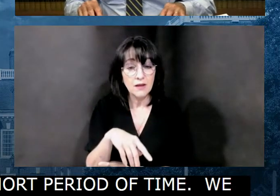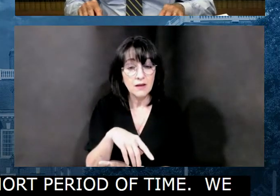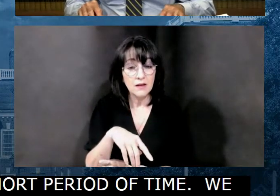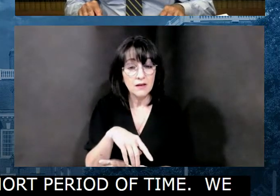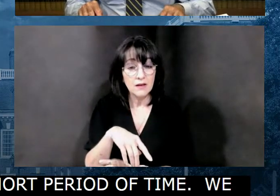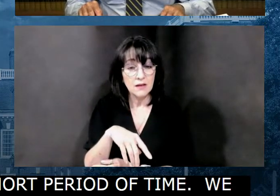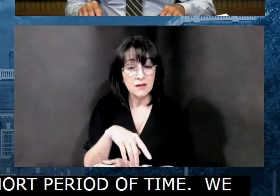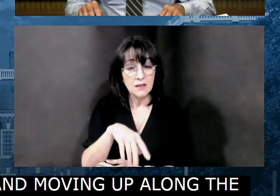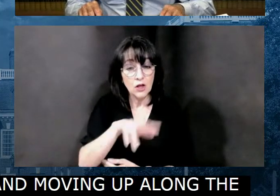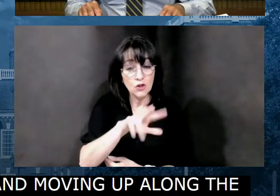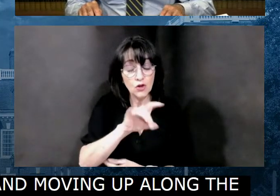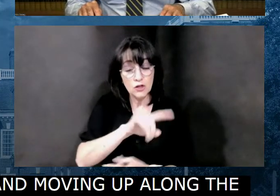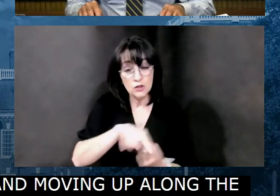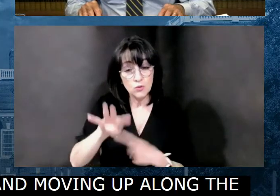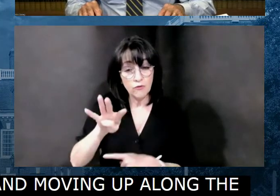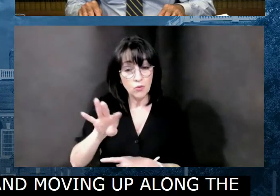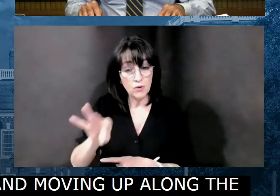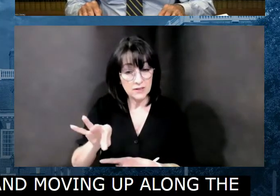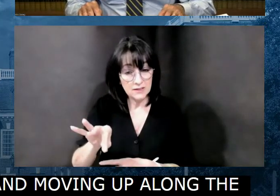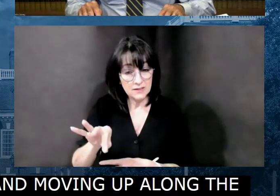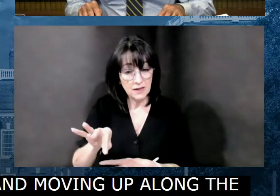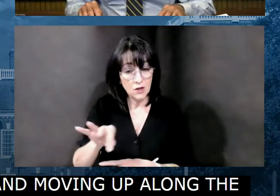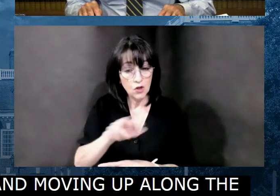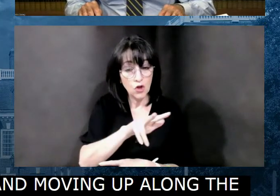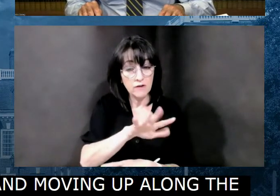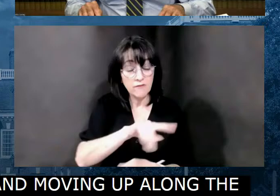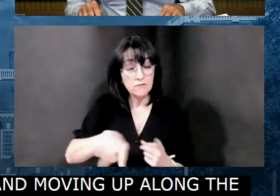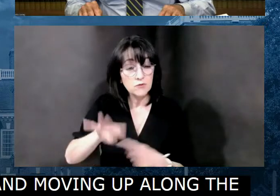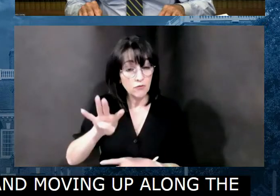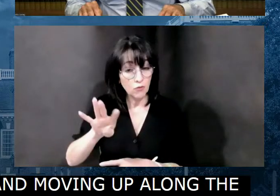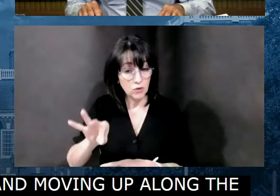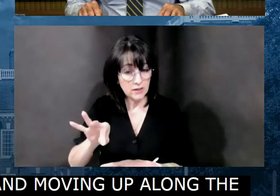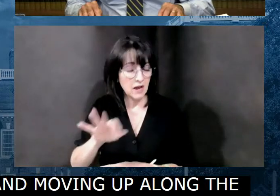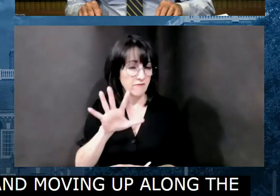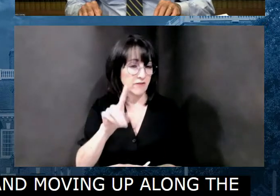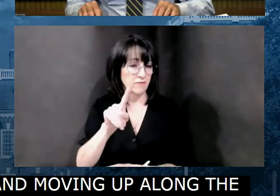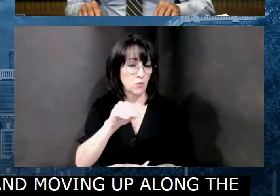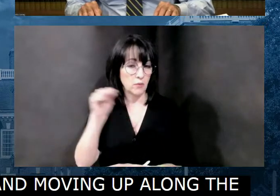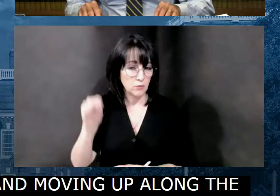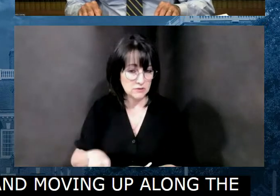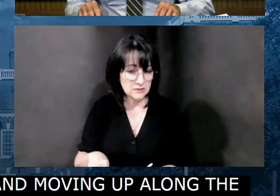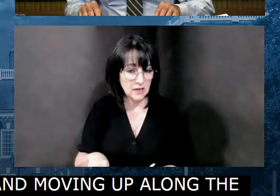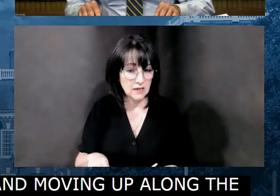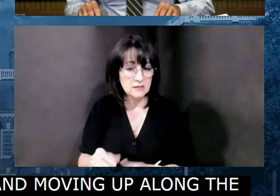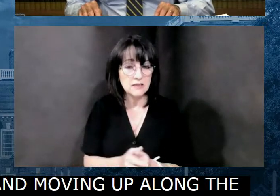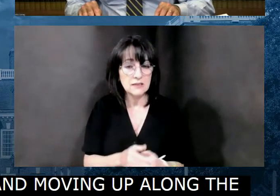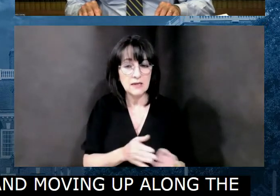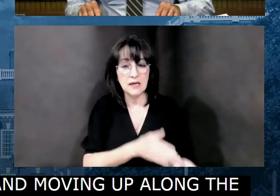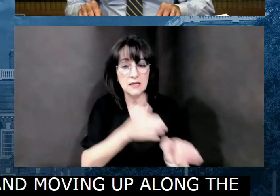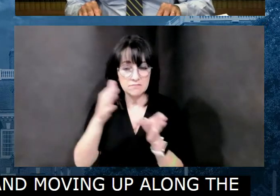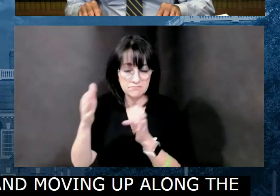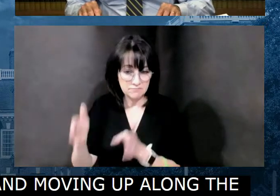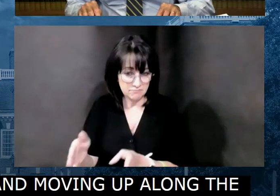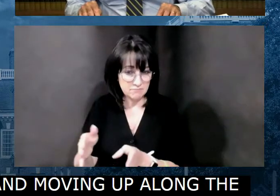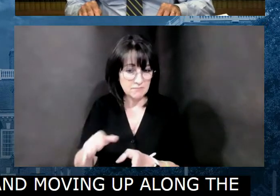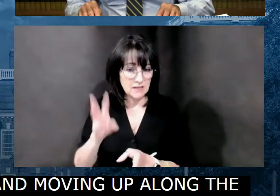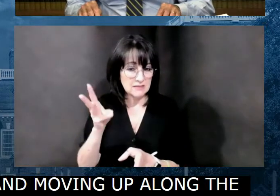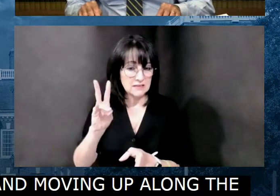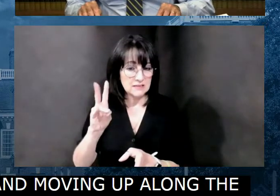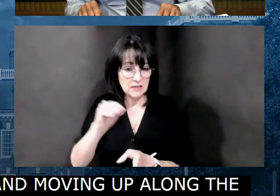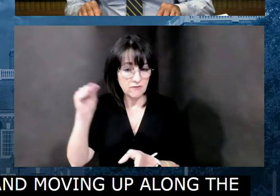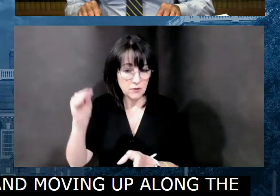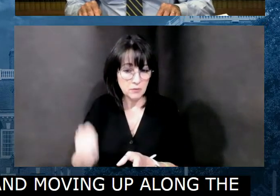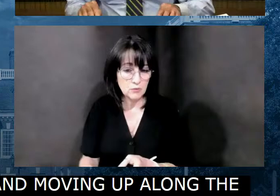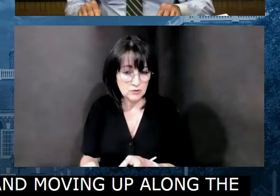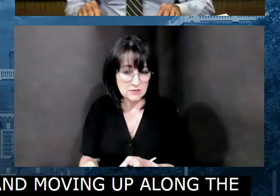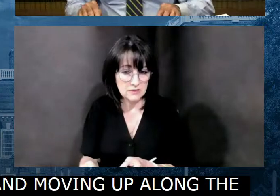And then those of us who are older, from 50 to 64 at 67%, almost at 70%. And